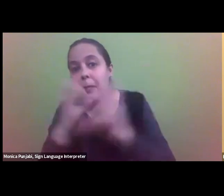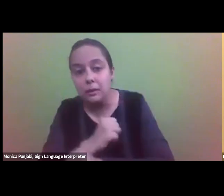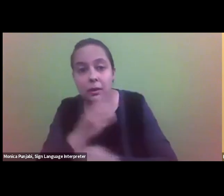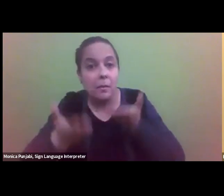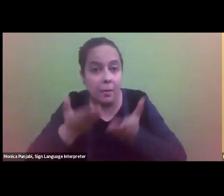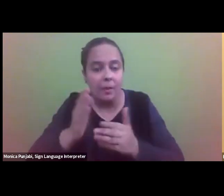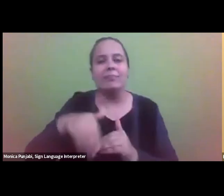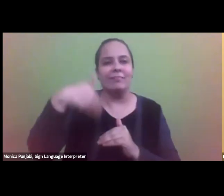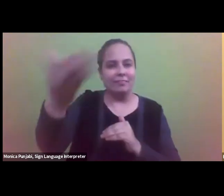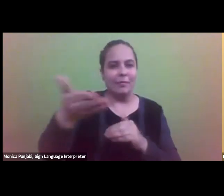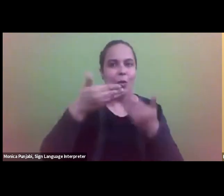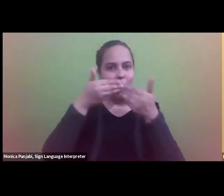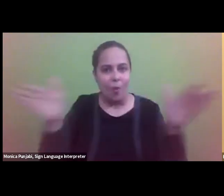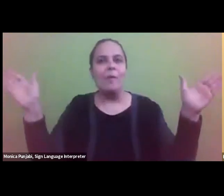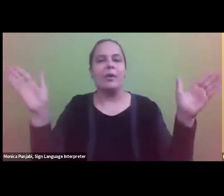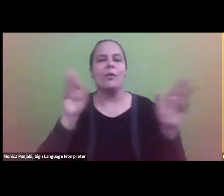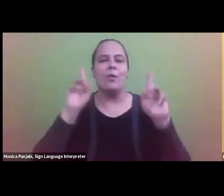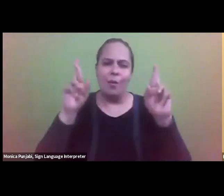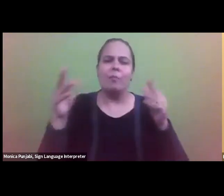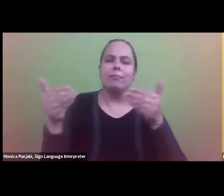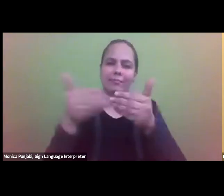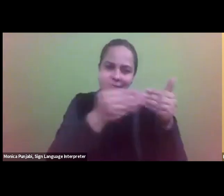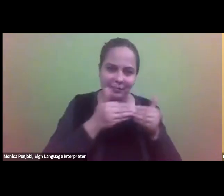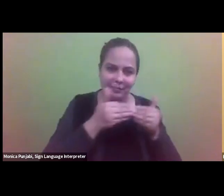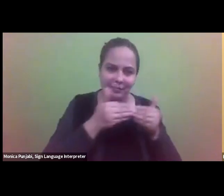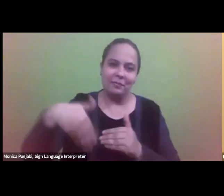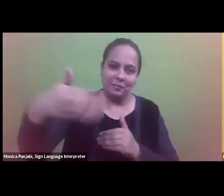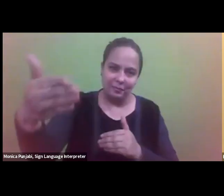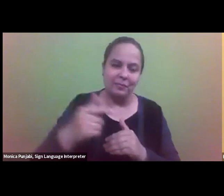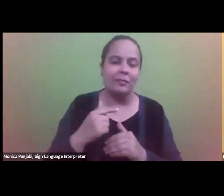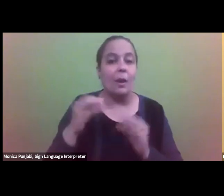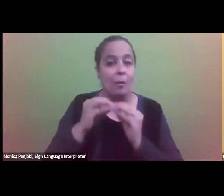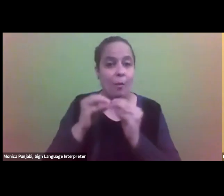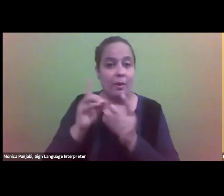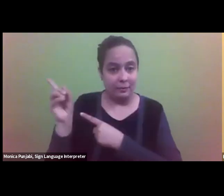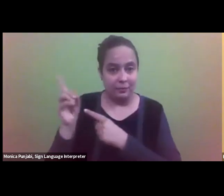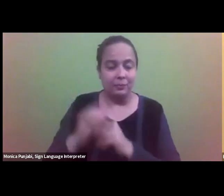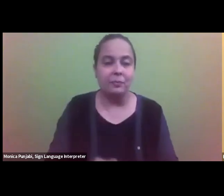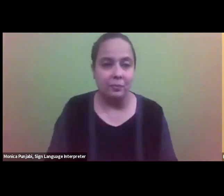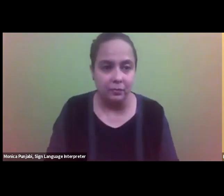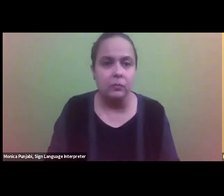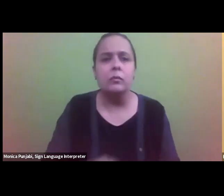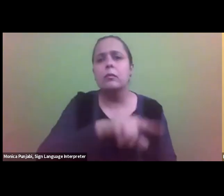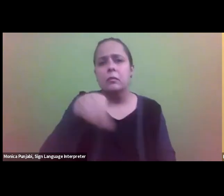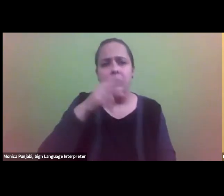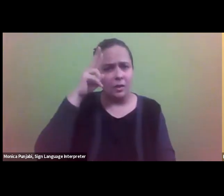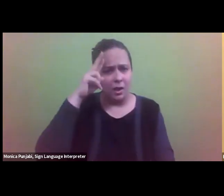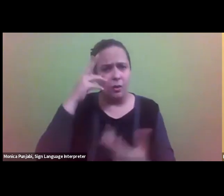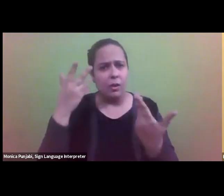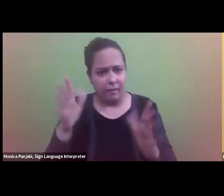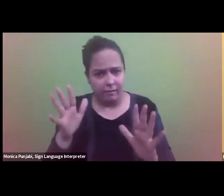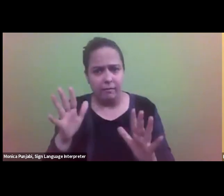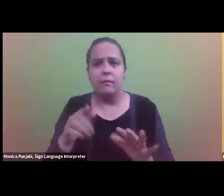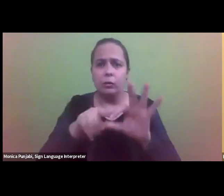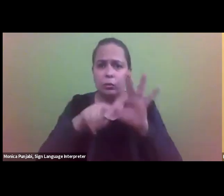want to say one housekeeping note for you, which is if you have a question, you can drop that in the Q&A box. Go